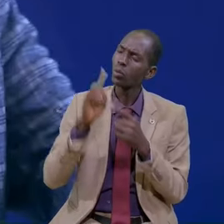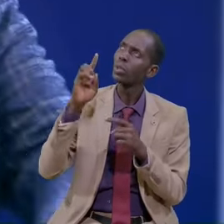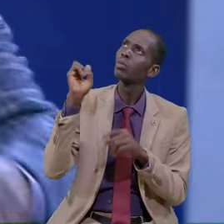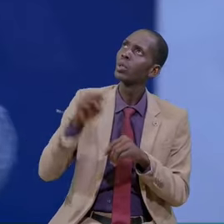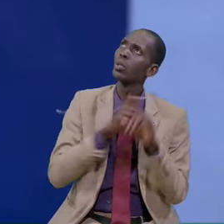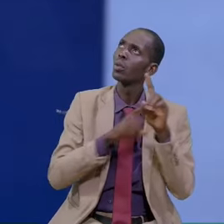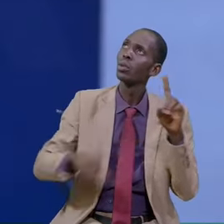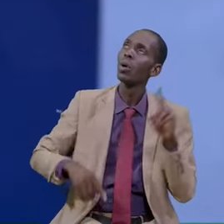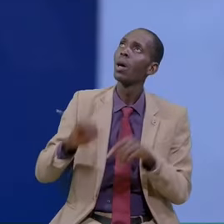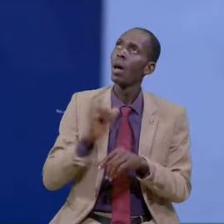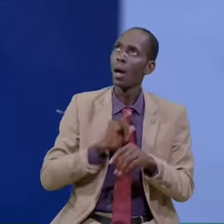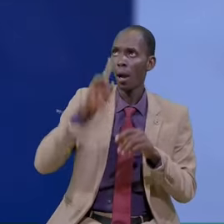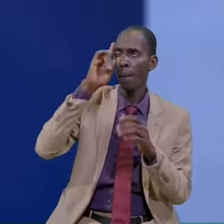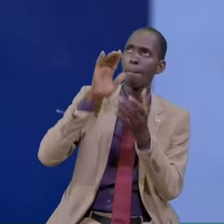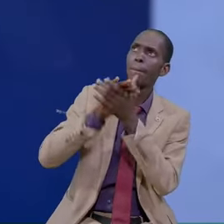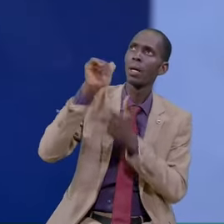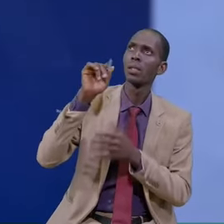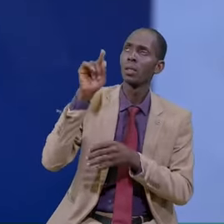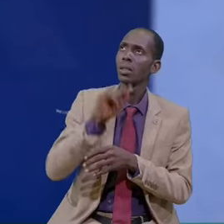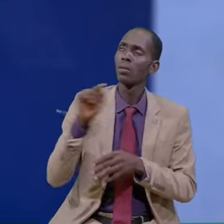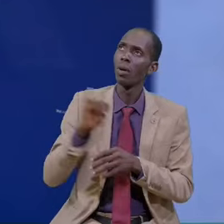believe and so I